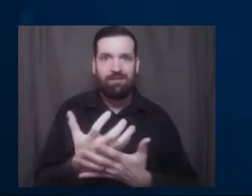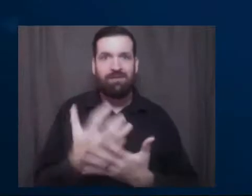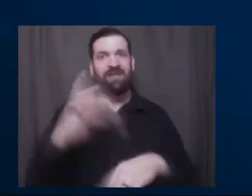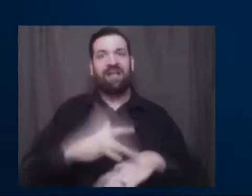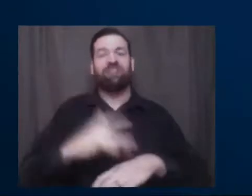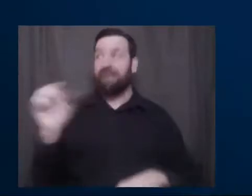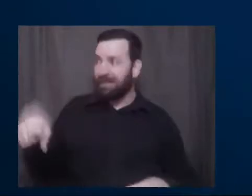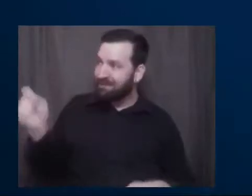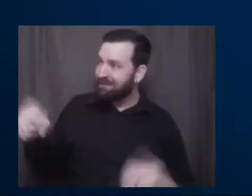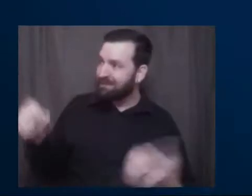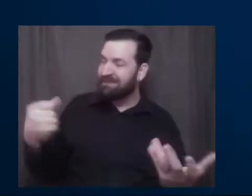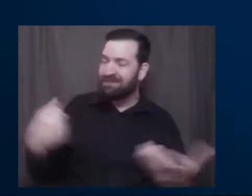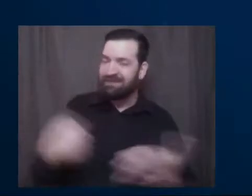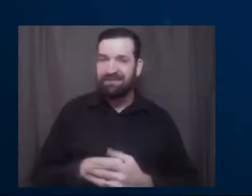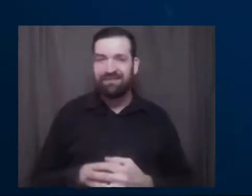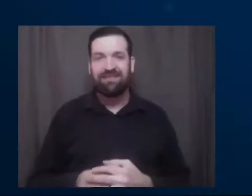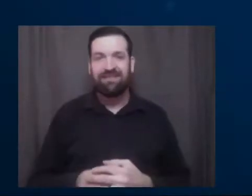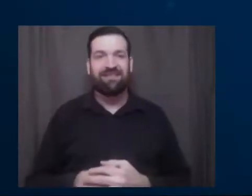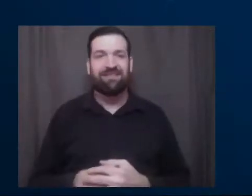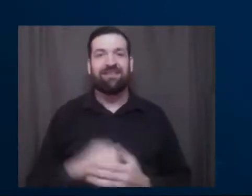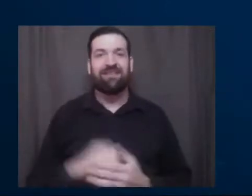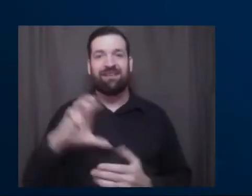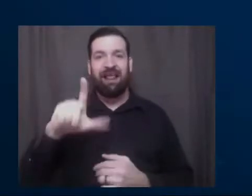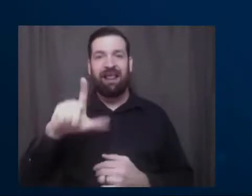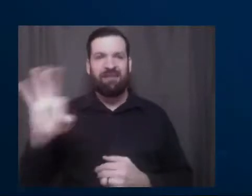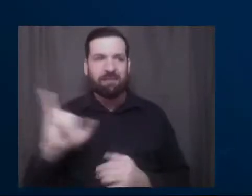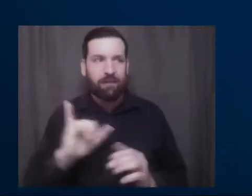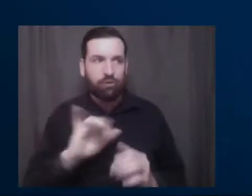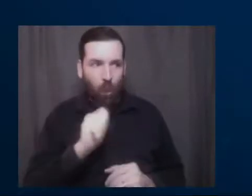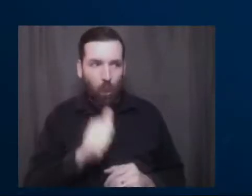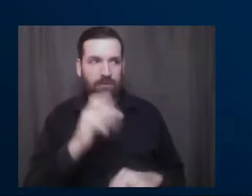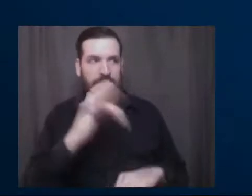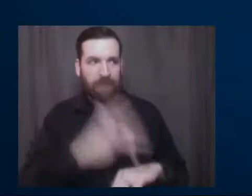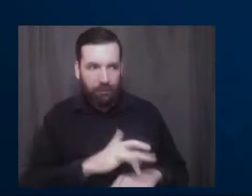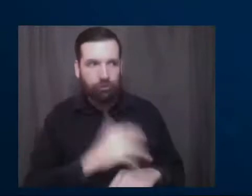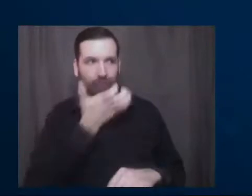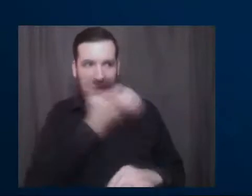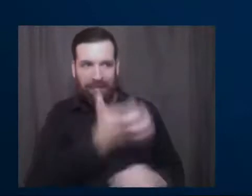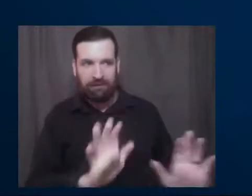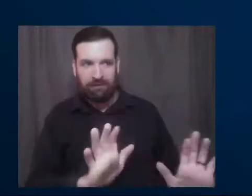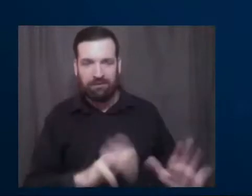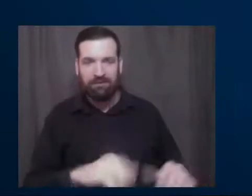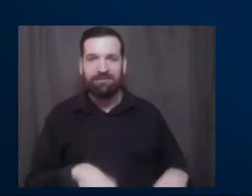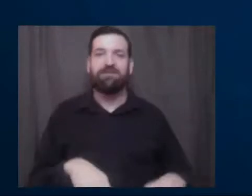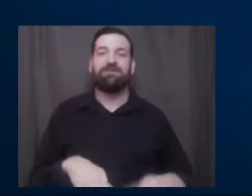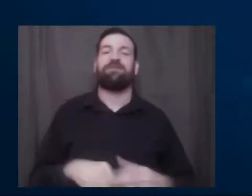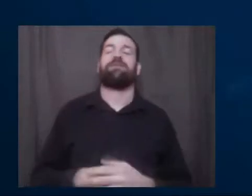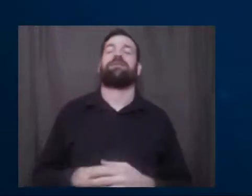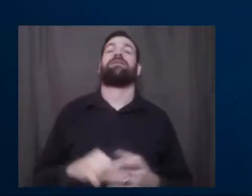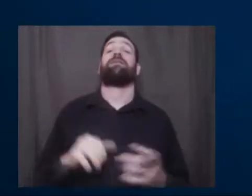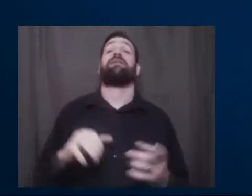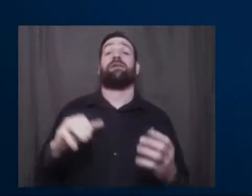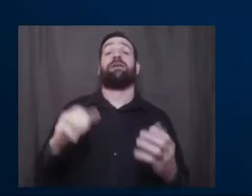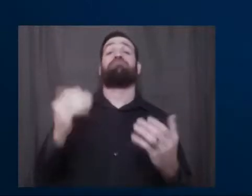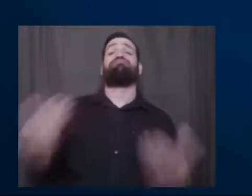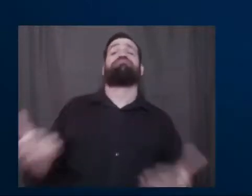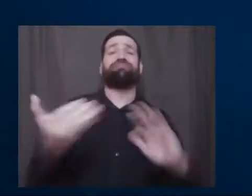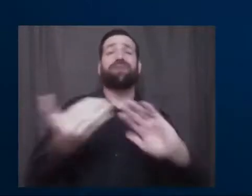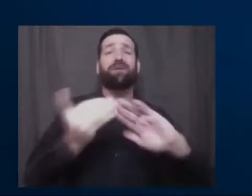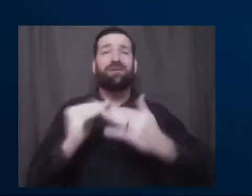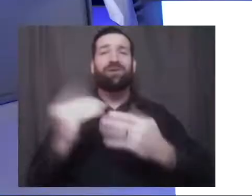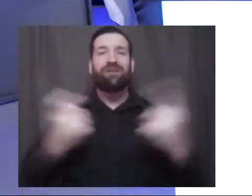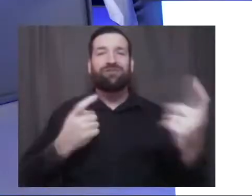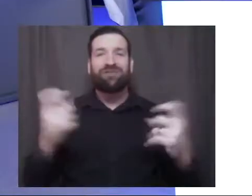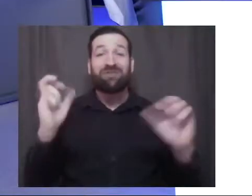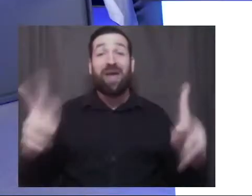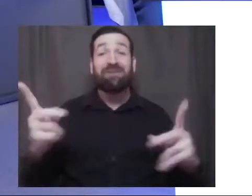Cliff run the Totally. bases. Yeah, Cliff is like, don't touch the grass. I do. Okay, let's get to some community questions. Okay, We're guys? getting some good